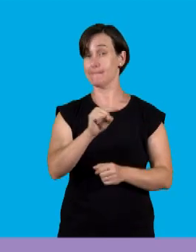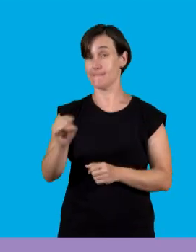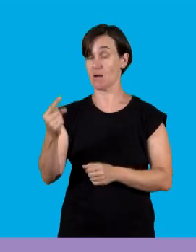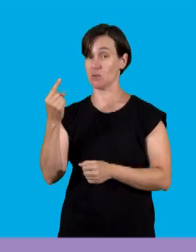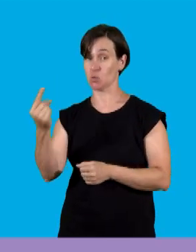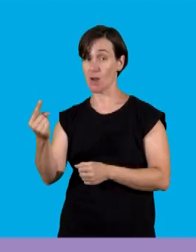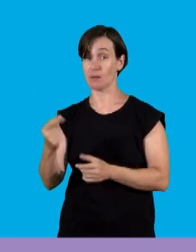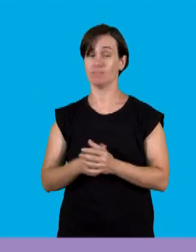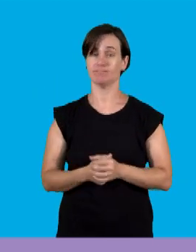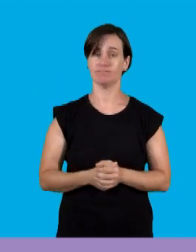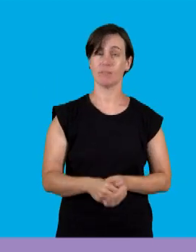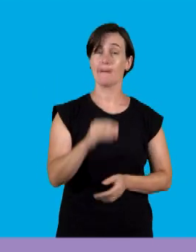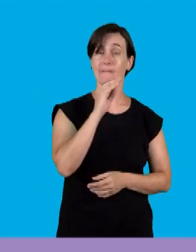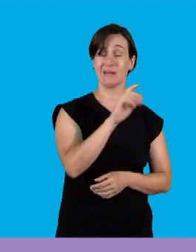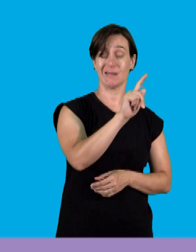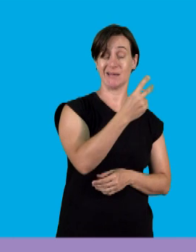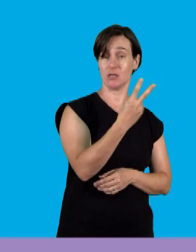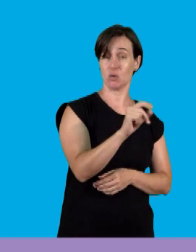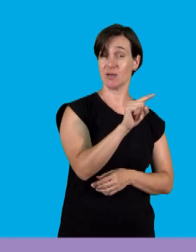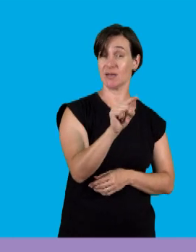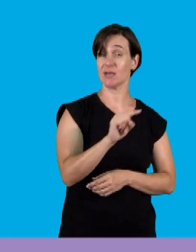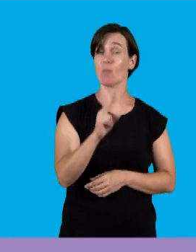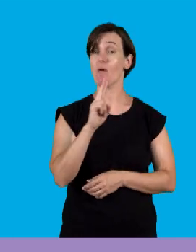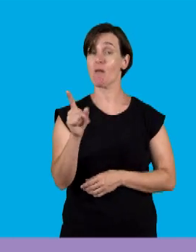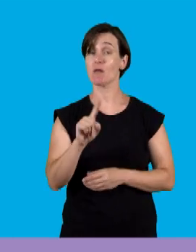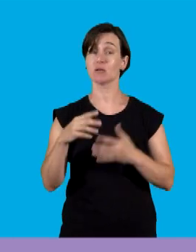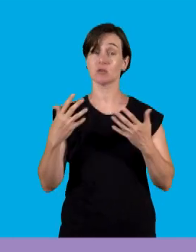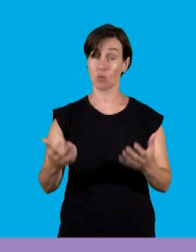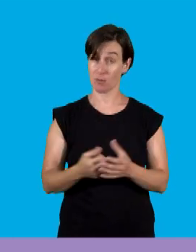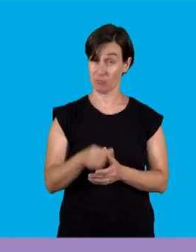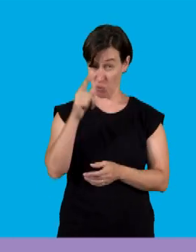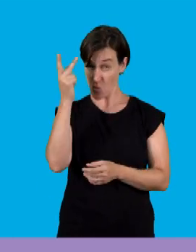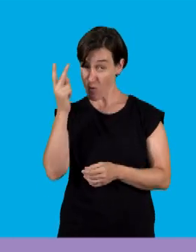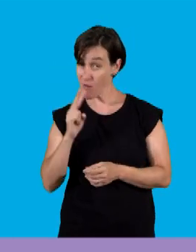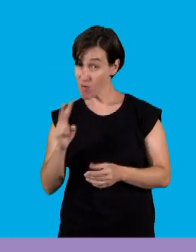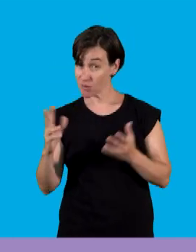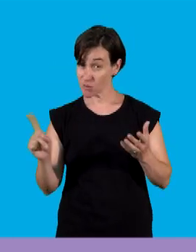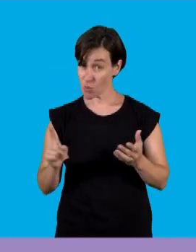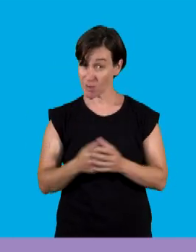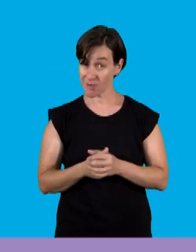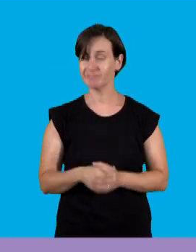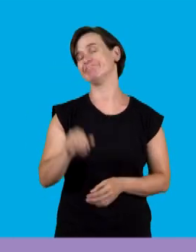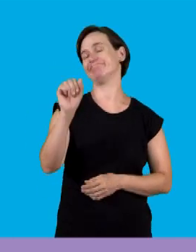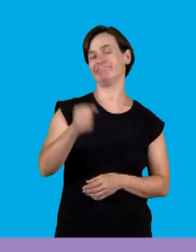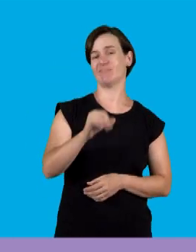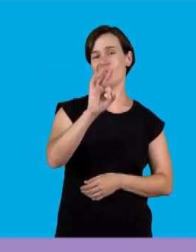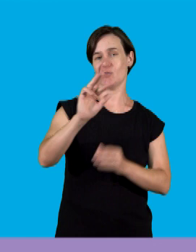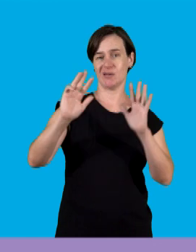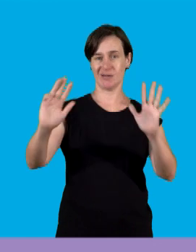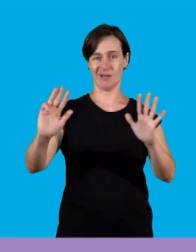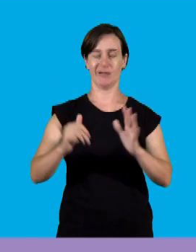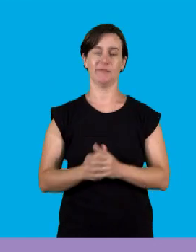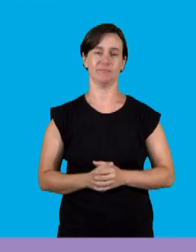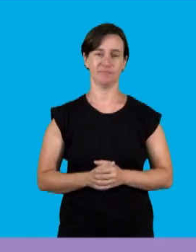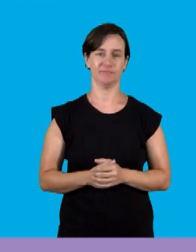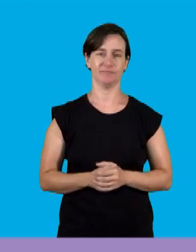when we subtract 1, then we are going to get an answer of, do you have it already? Yes,